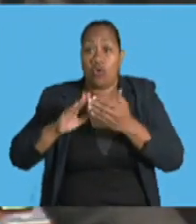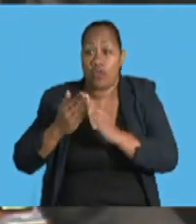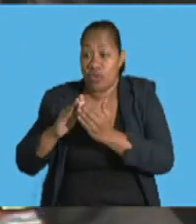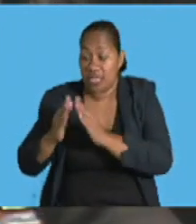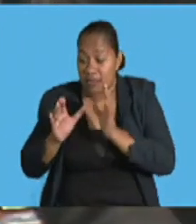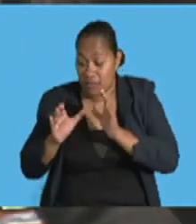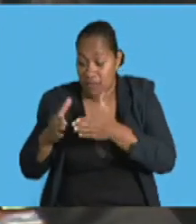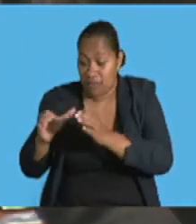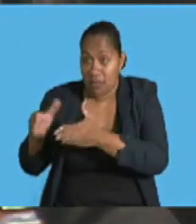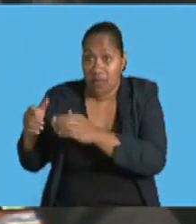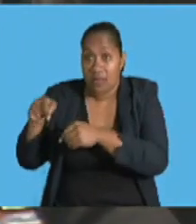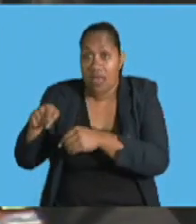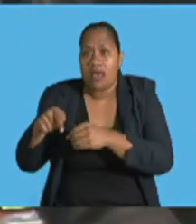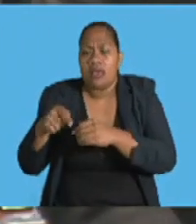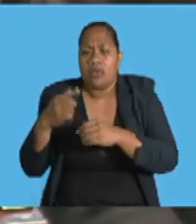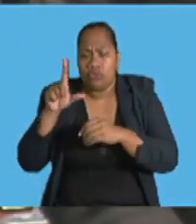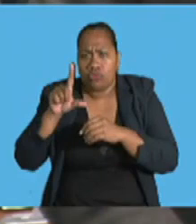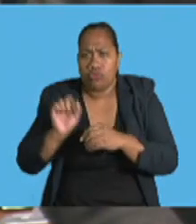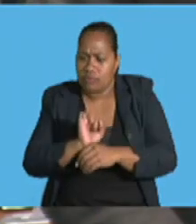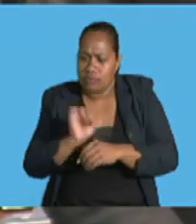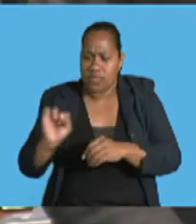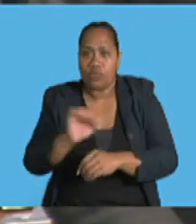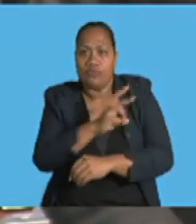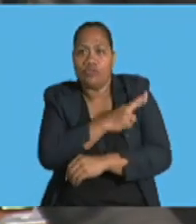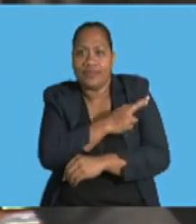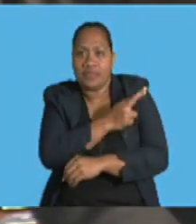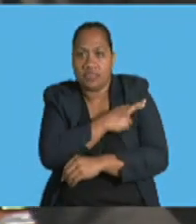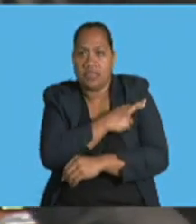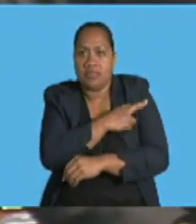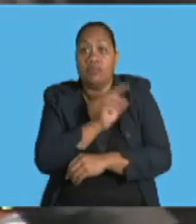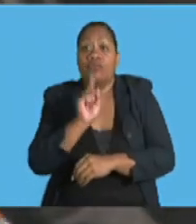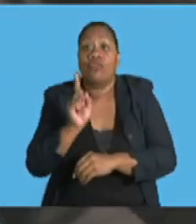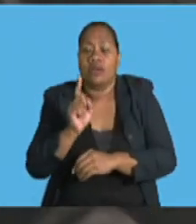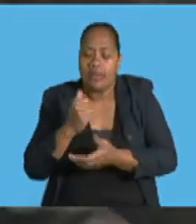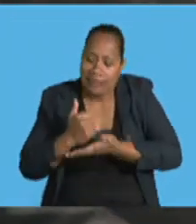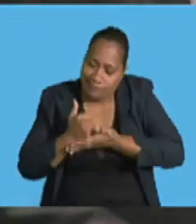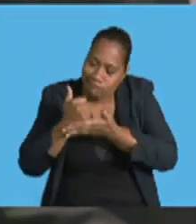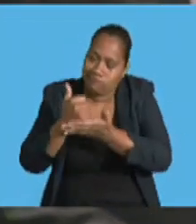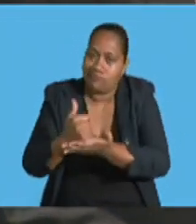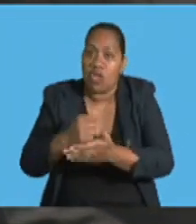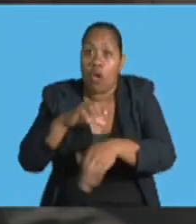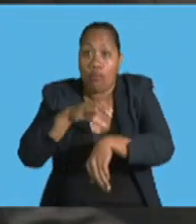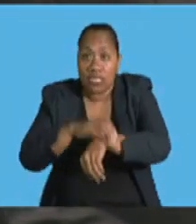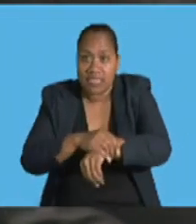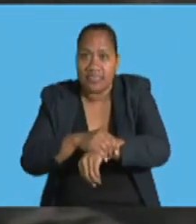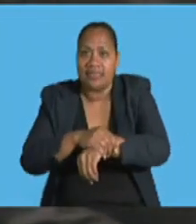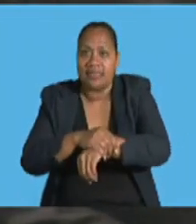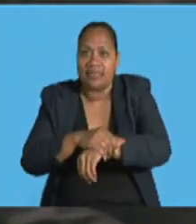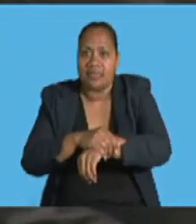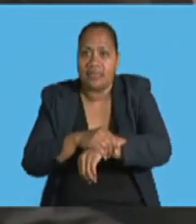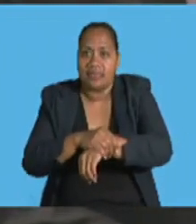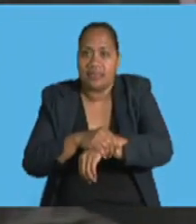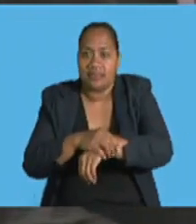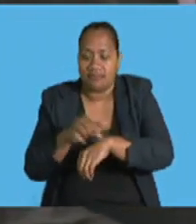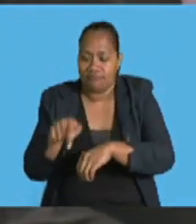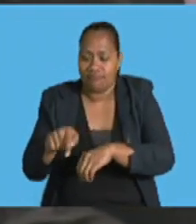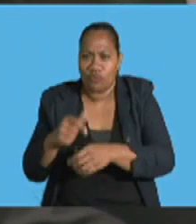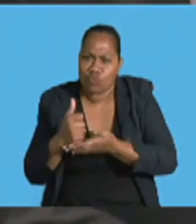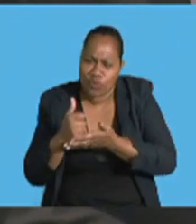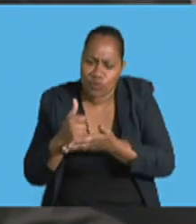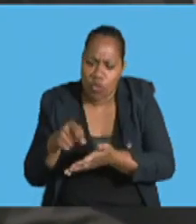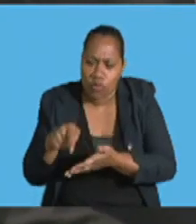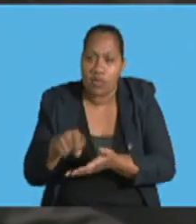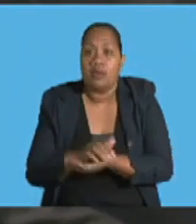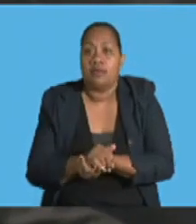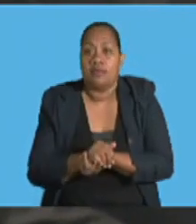their corporate social responsibility by assisting police in investing in these cost-effective